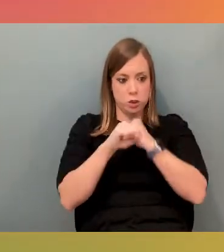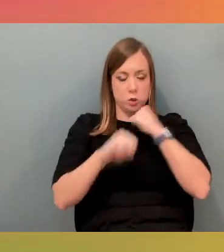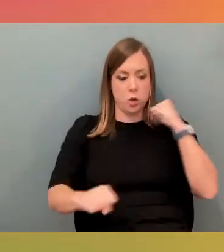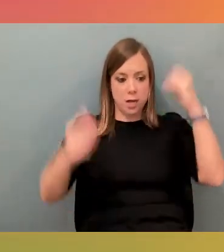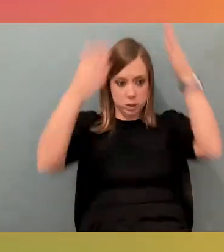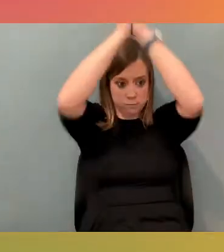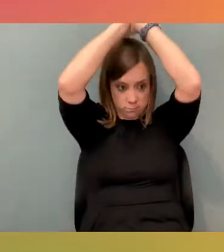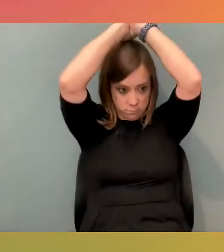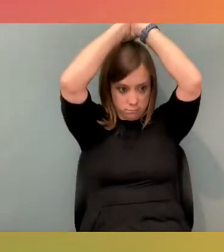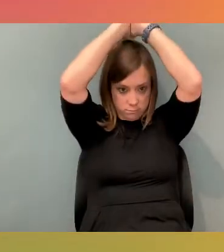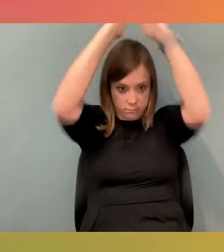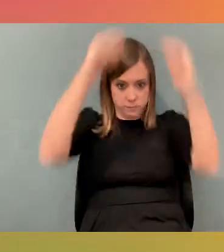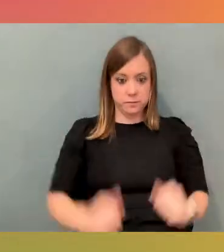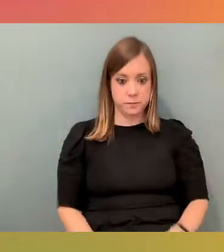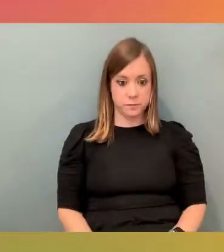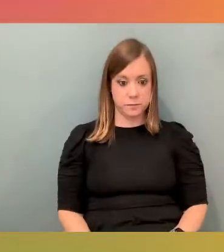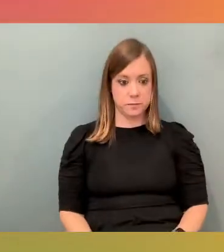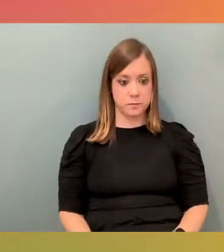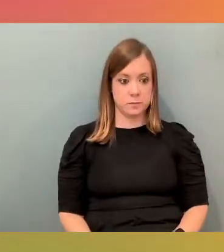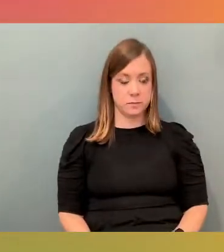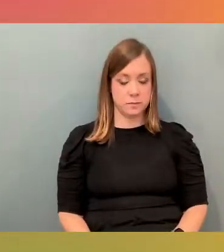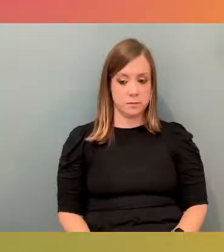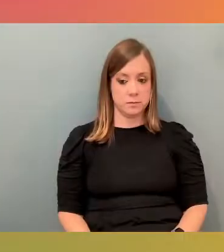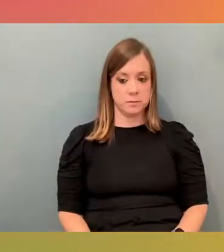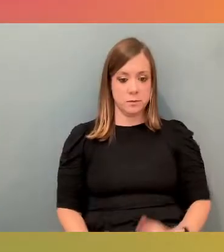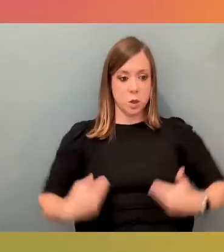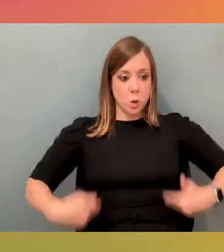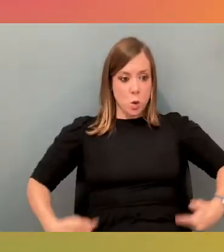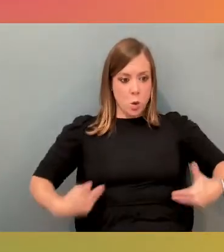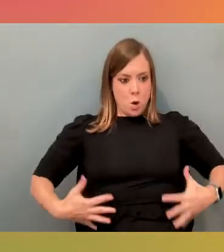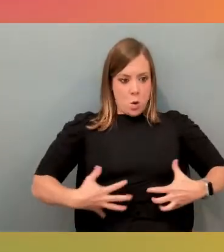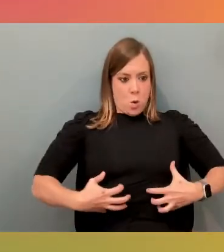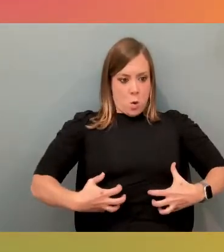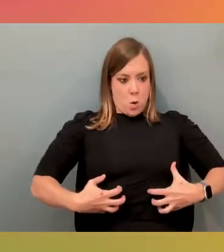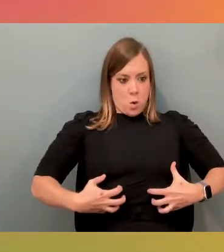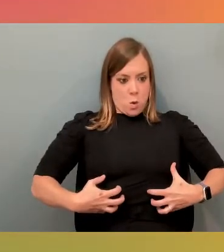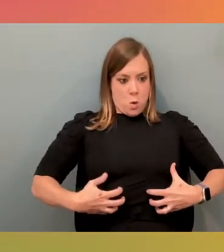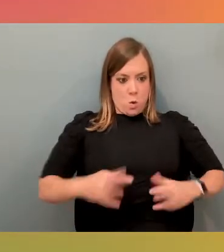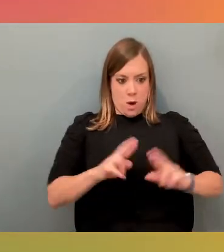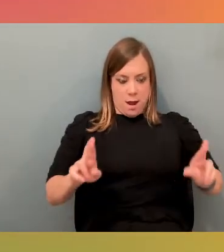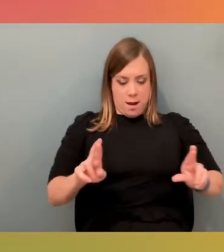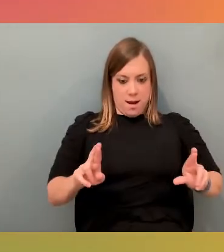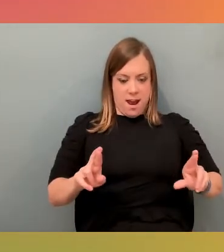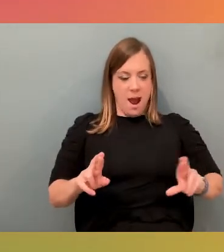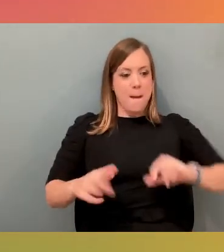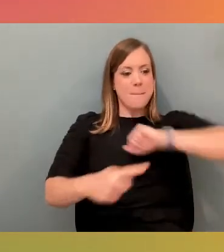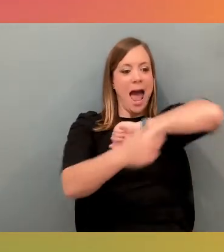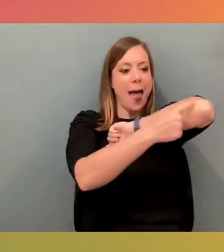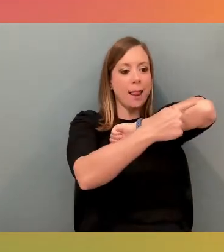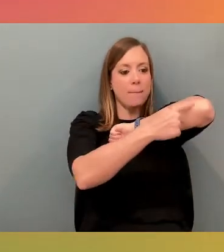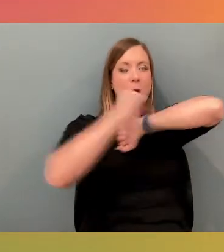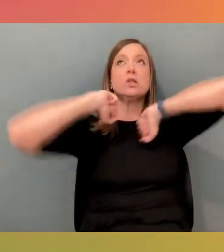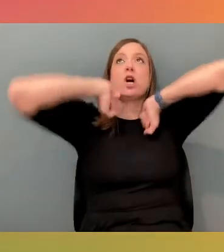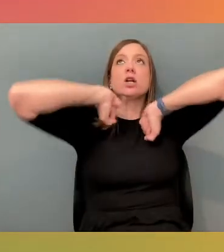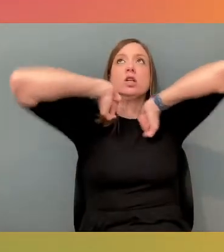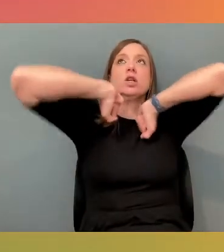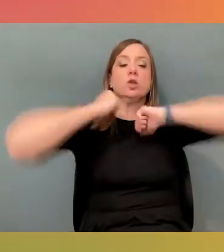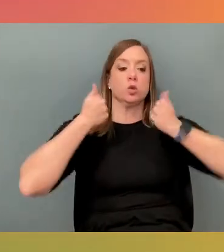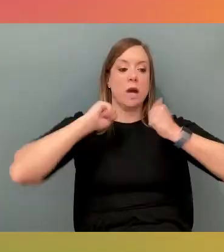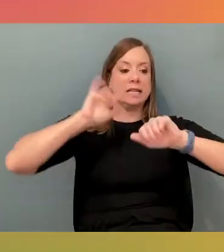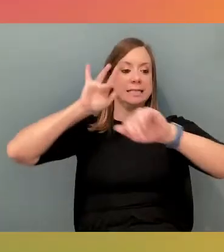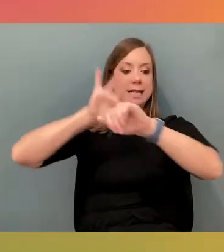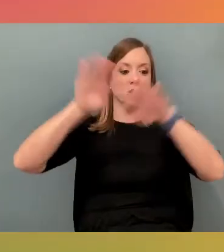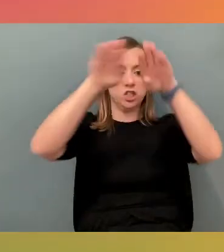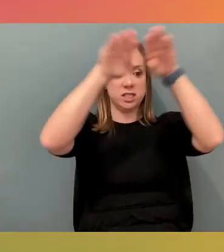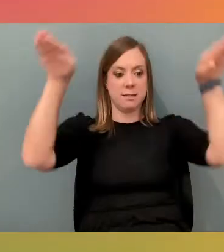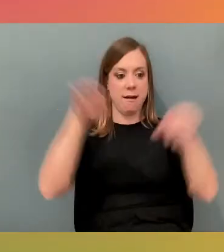down, core is engaged. Good. I like to imagine I'm reaching my elbows up to the sky.